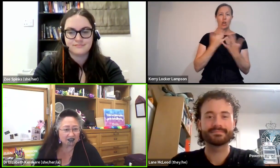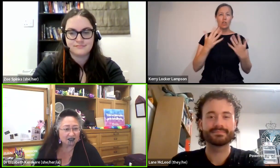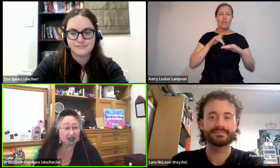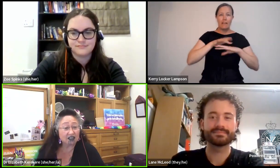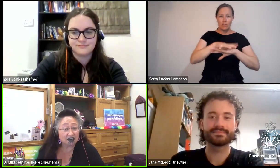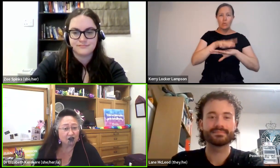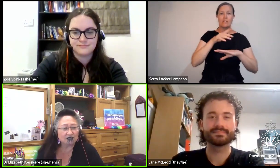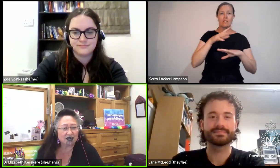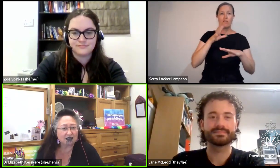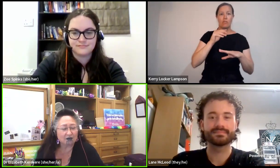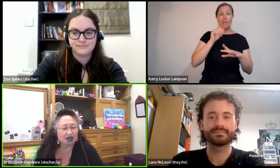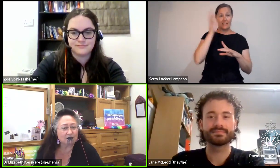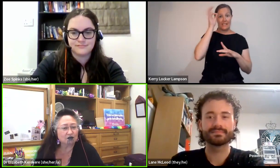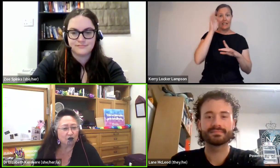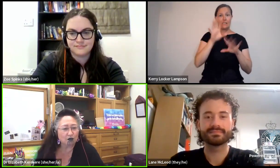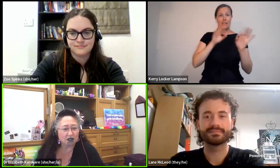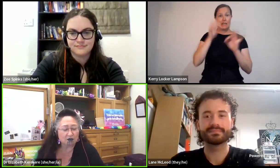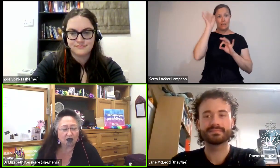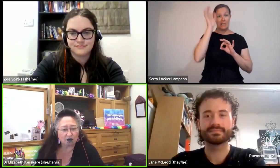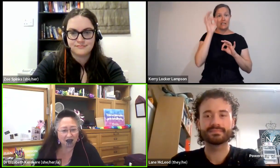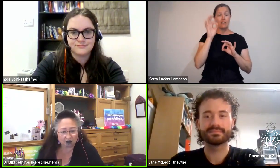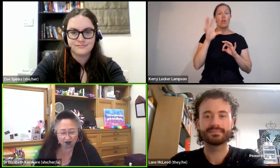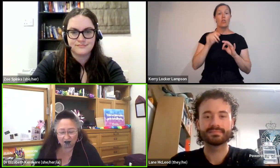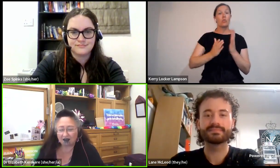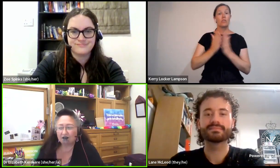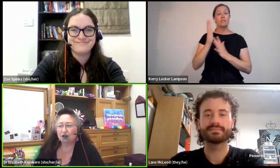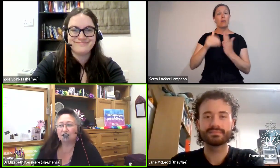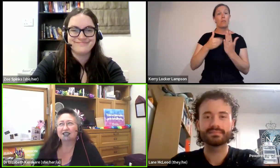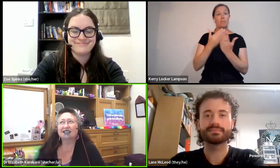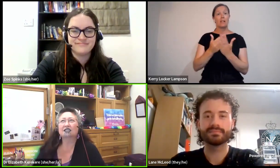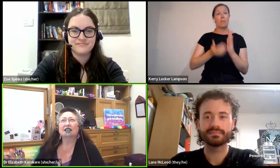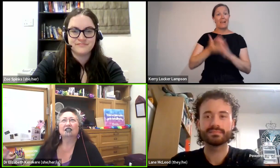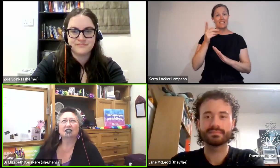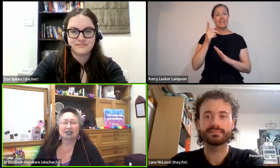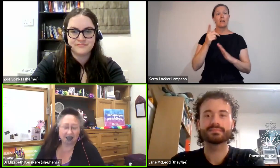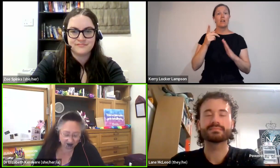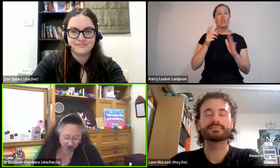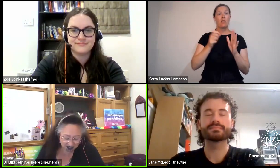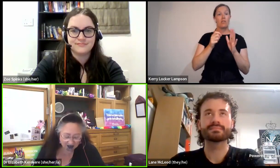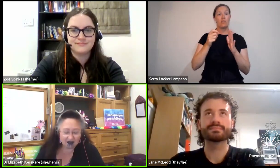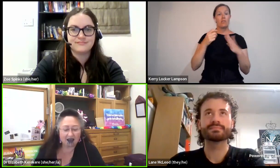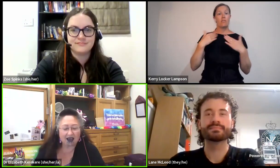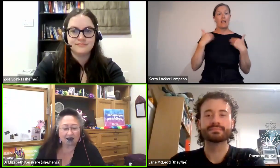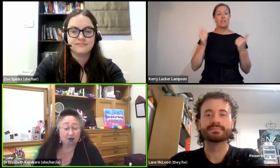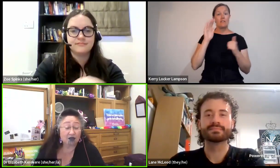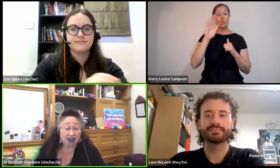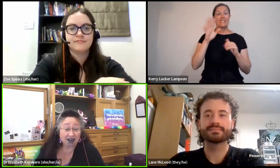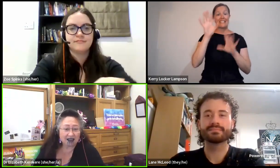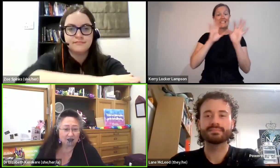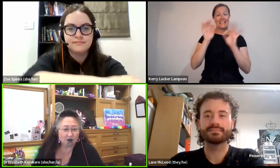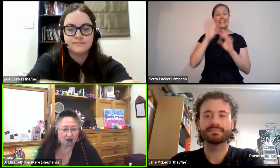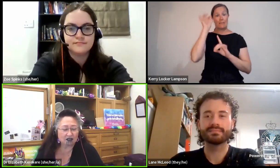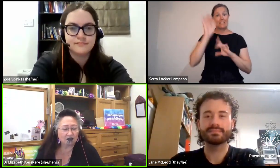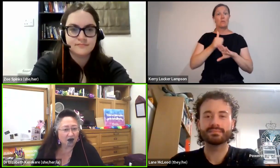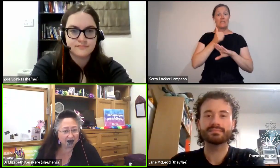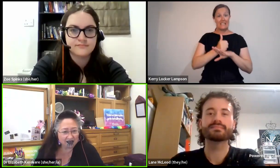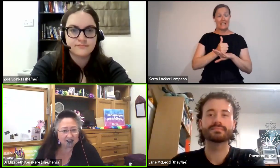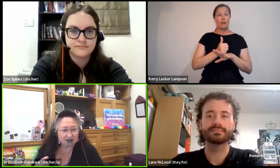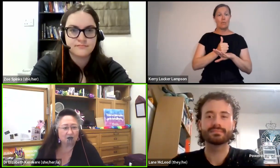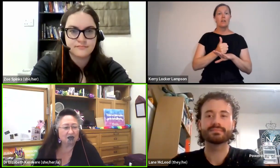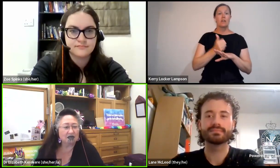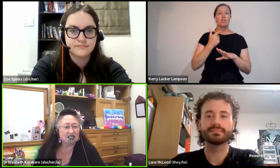this legislation, a new select committee was formed, the Pae Ora Healthy Futures Legislation Select Committee, and I'm on that as well. So